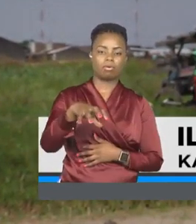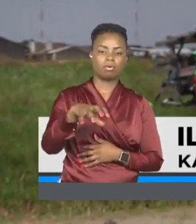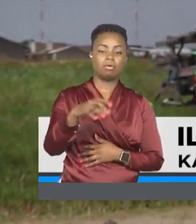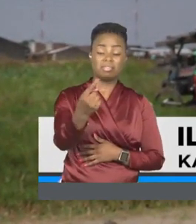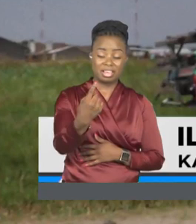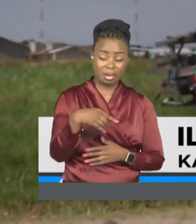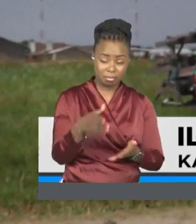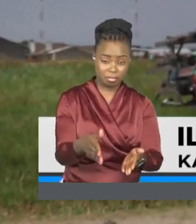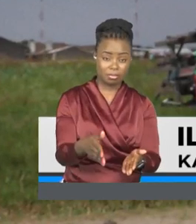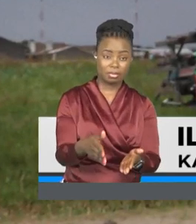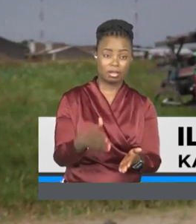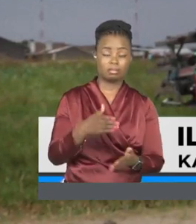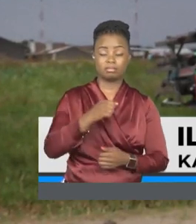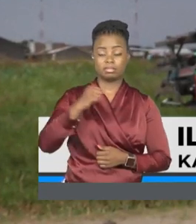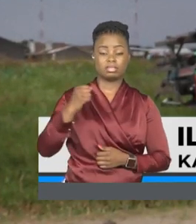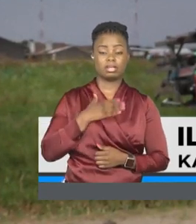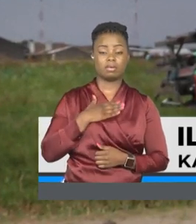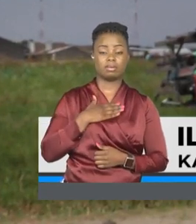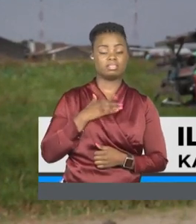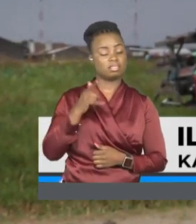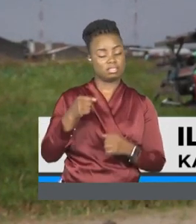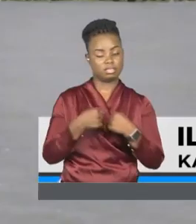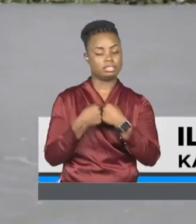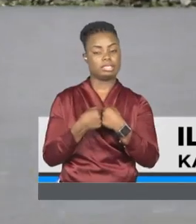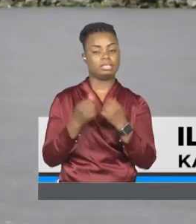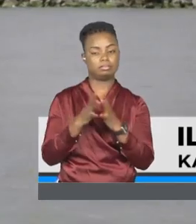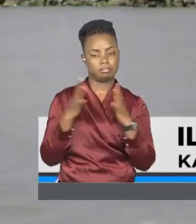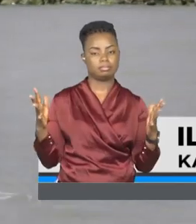side, and which is a very big challenge.